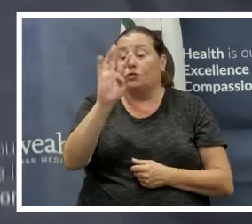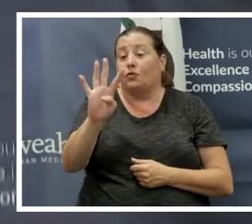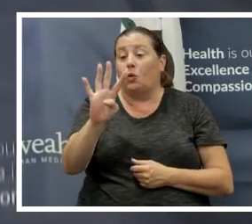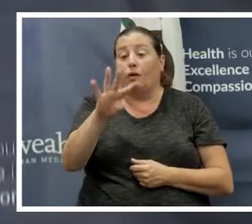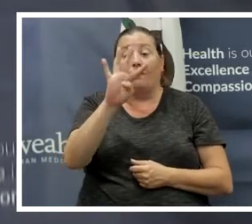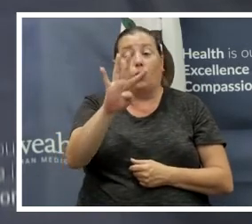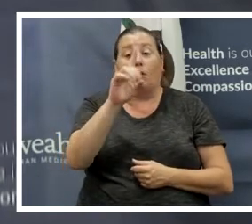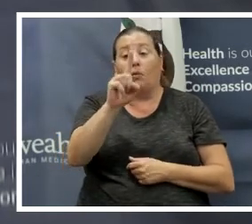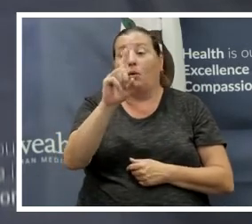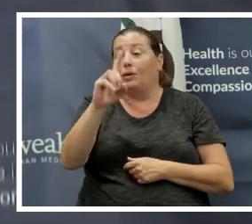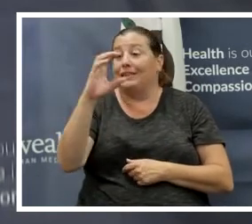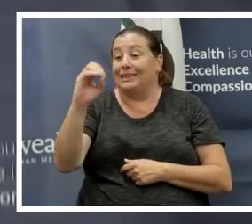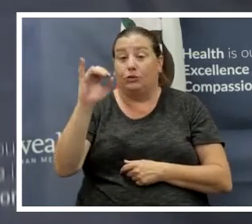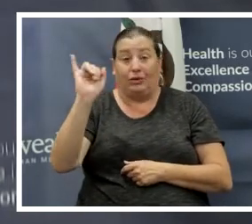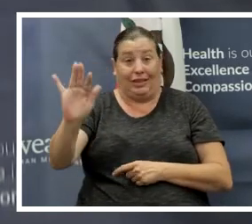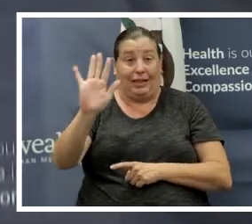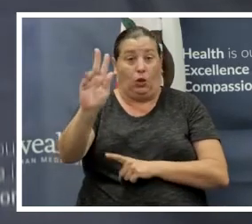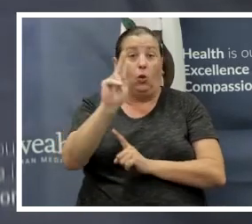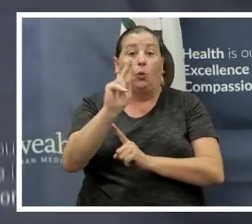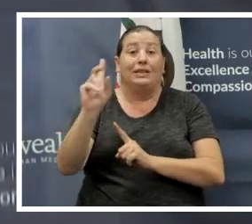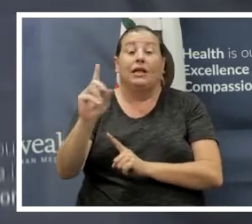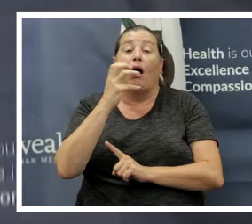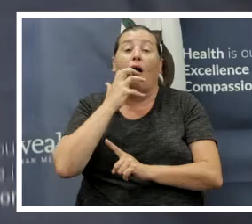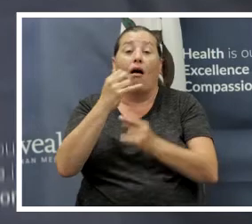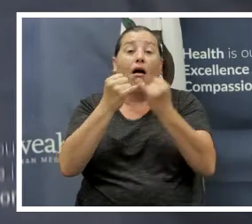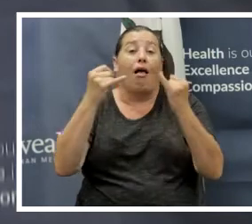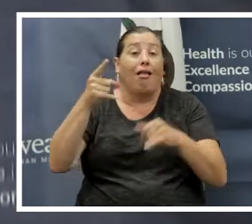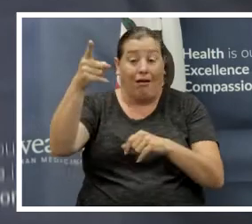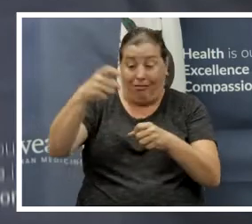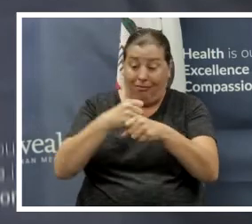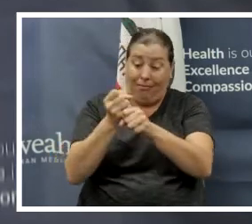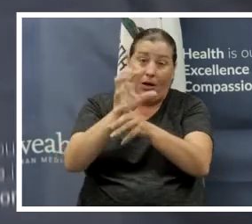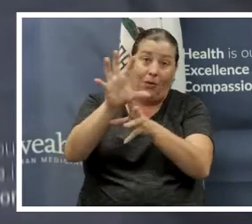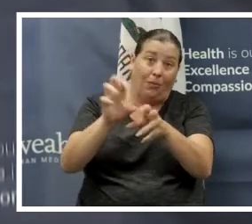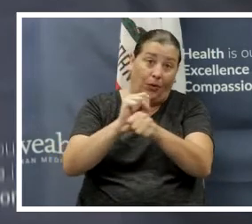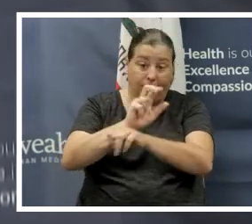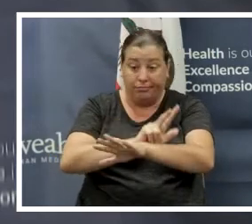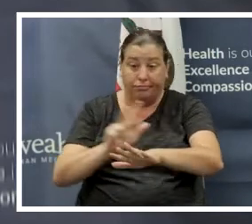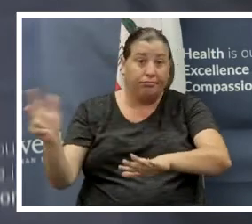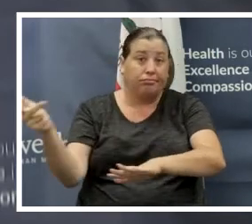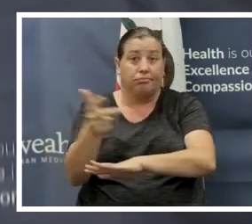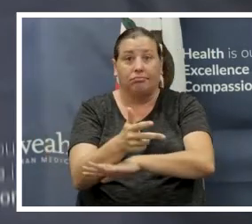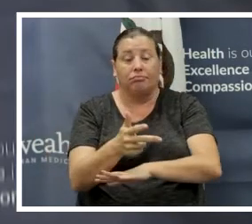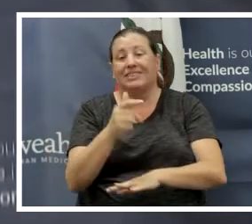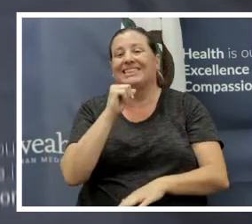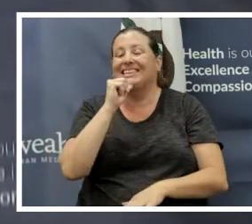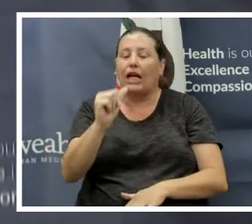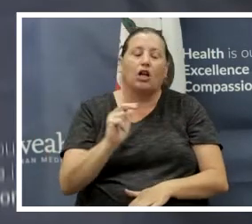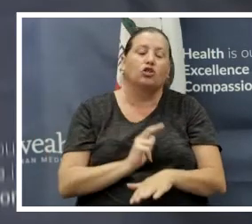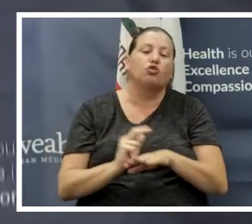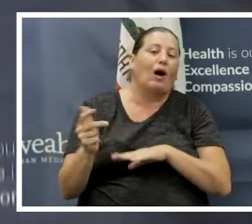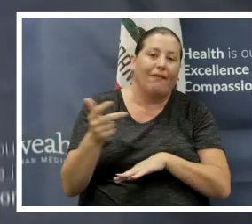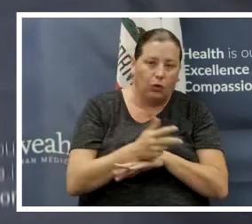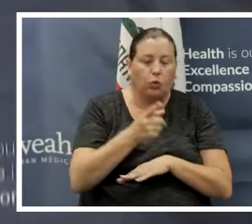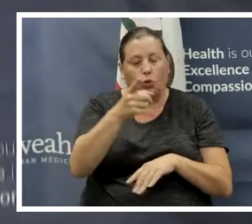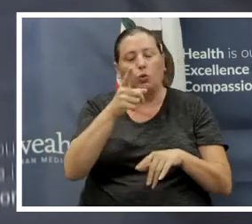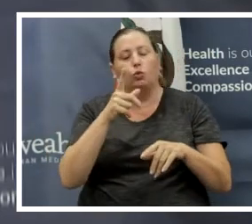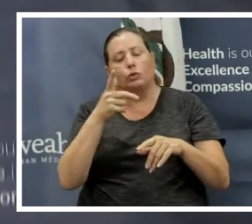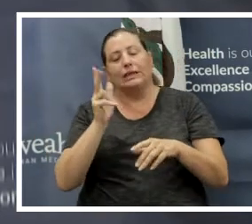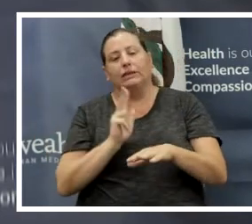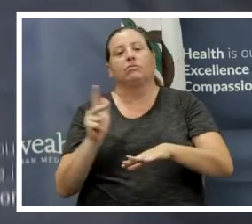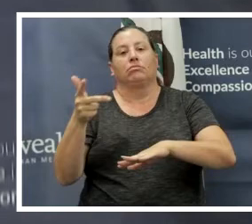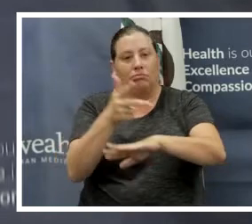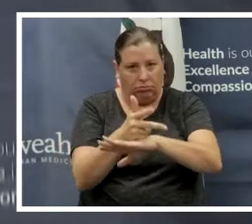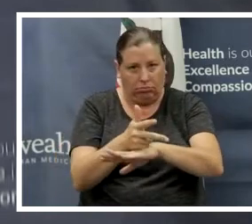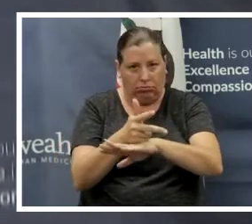624-4110, that's the Kaweah Delta hotline, and make an appointment. You drive in. It's not a drive-through that you stay in your car, but you come